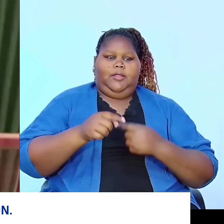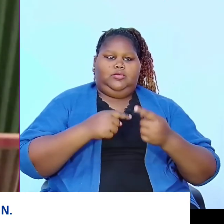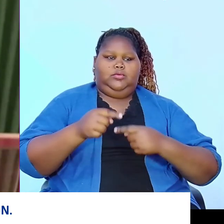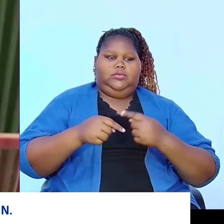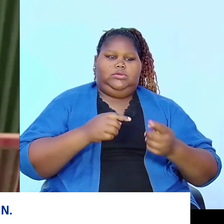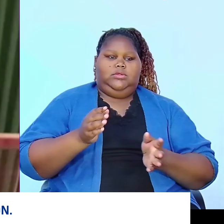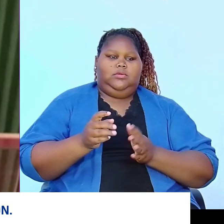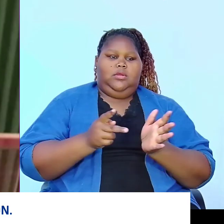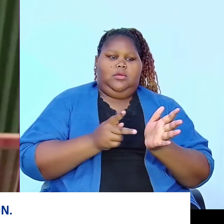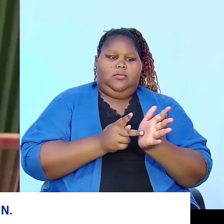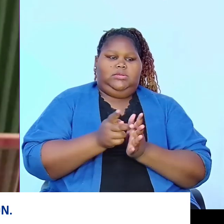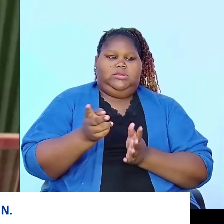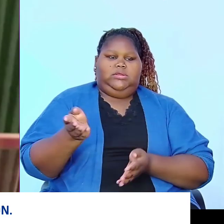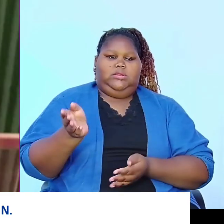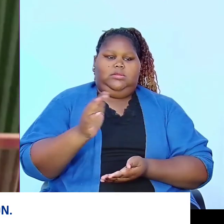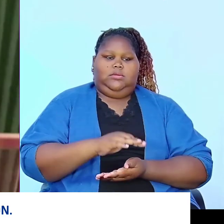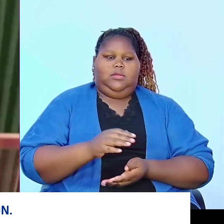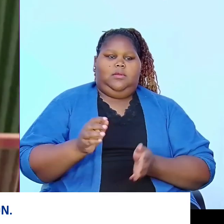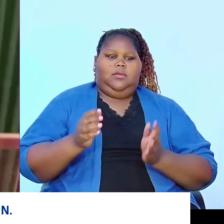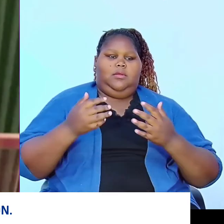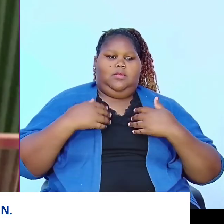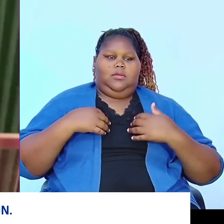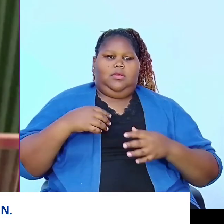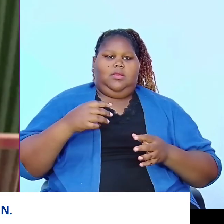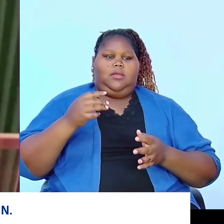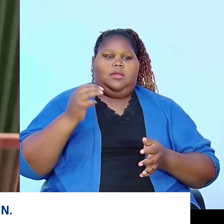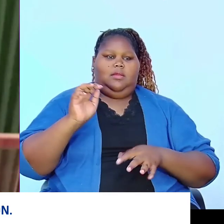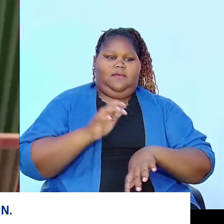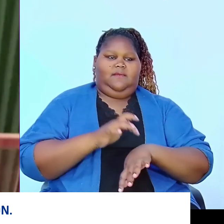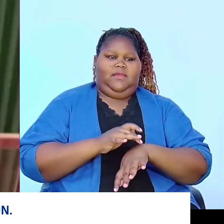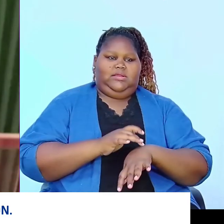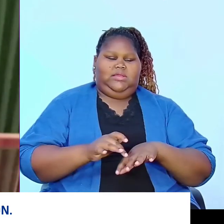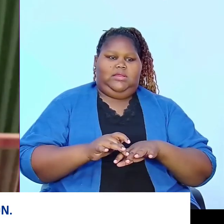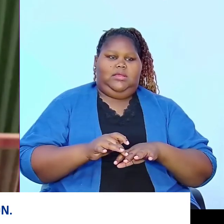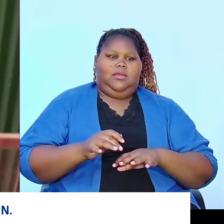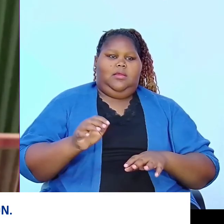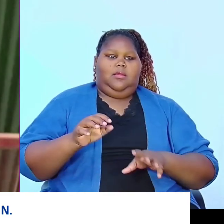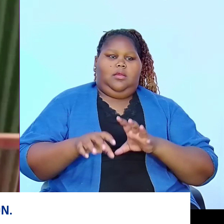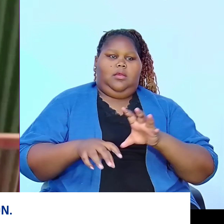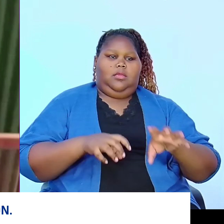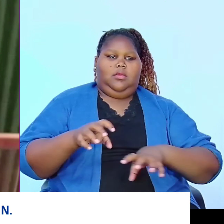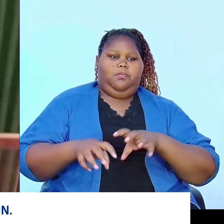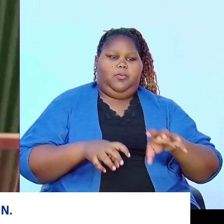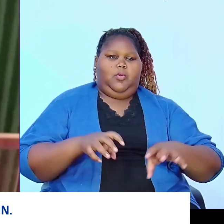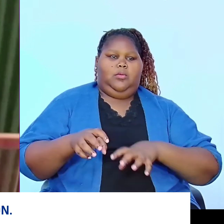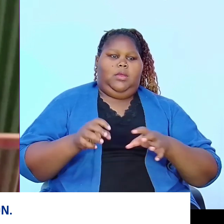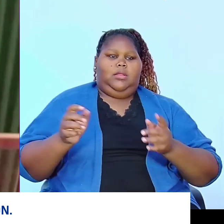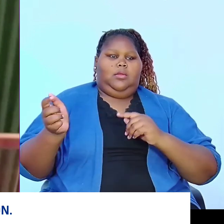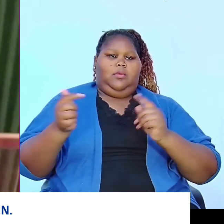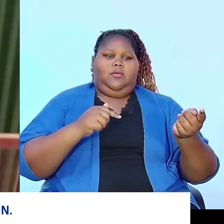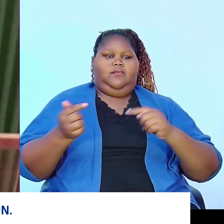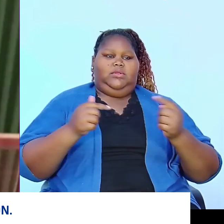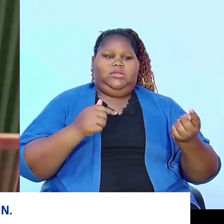compensating residents affected by human-wildlife conflict. The government of